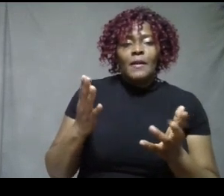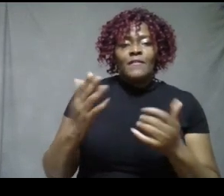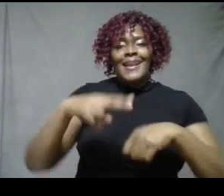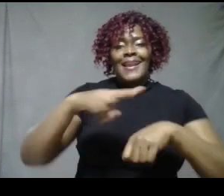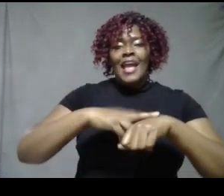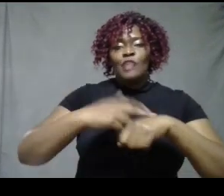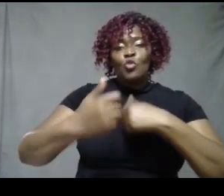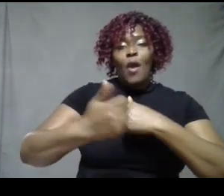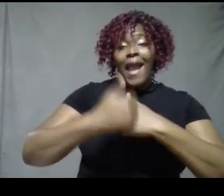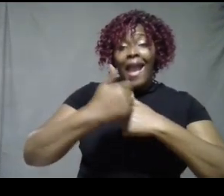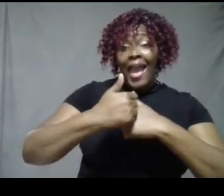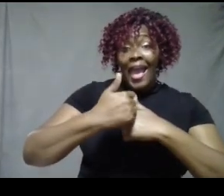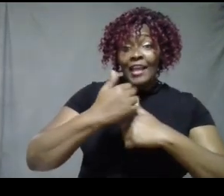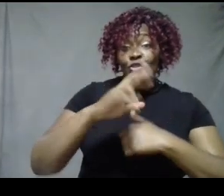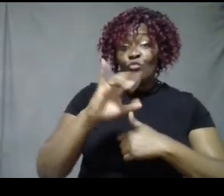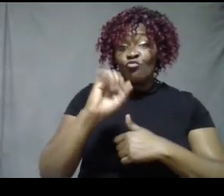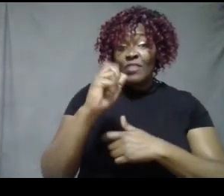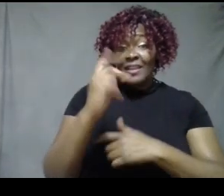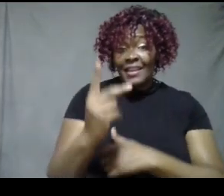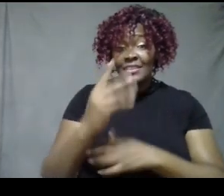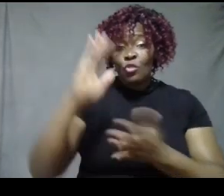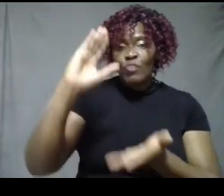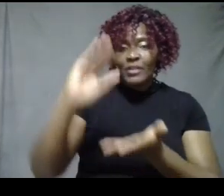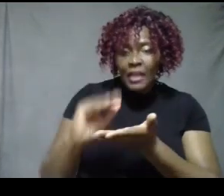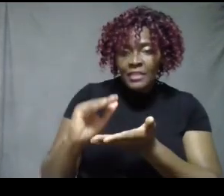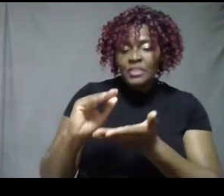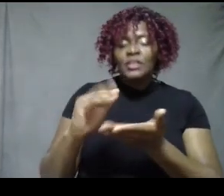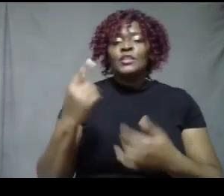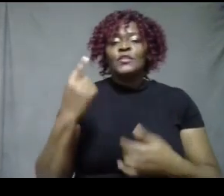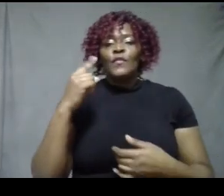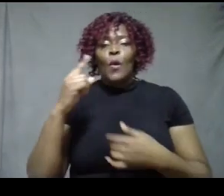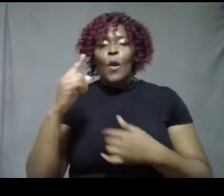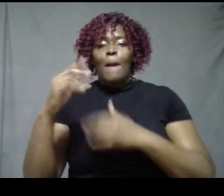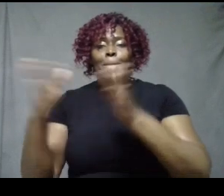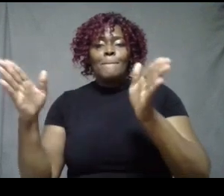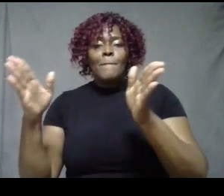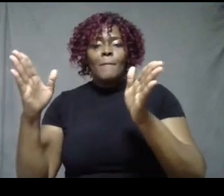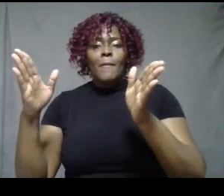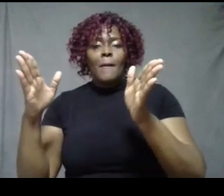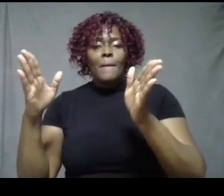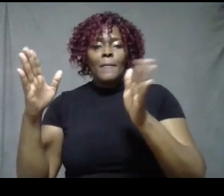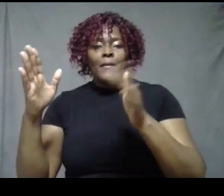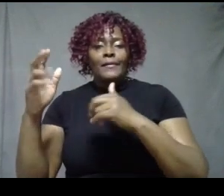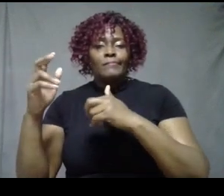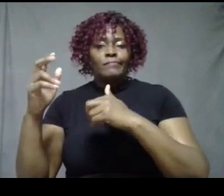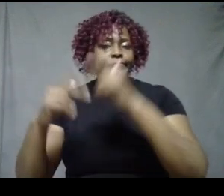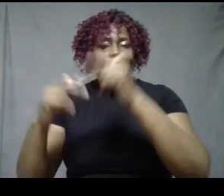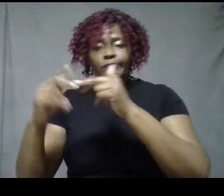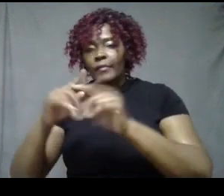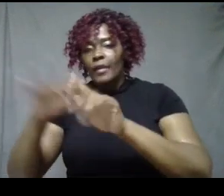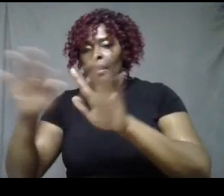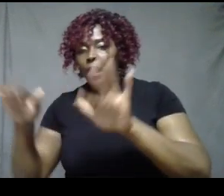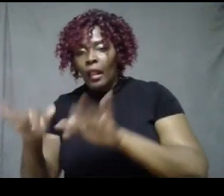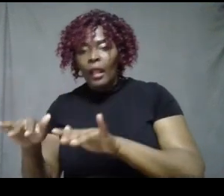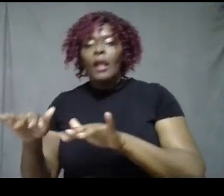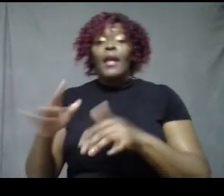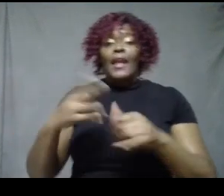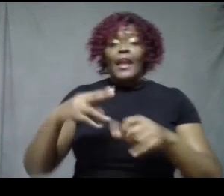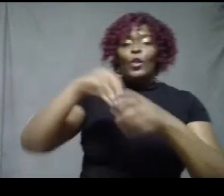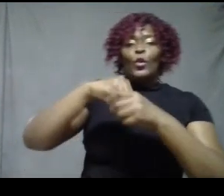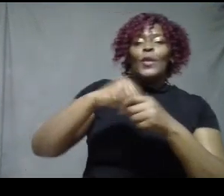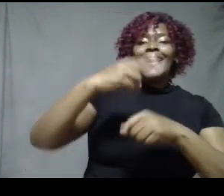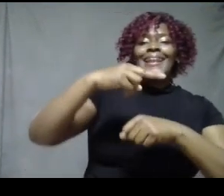activities that mitigate risk to public infrastructure and disadvantaged communities, incorporate nature-based solutions,